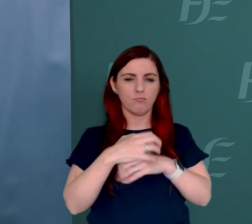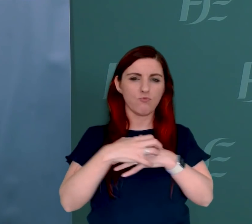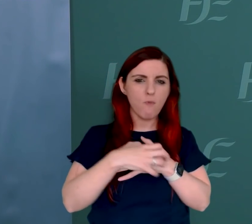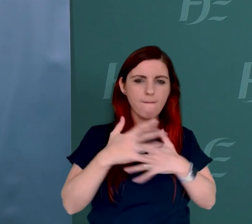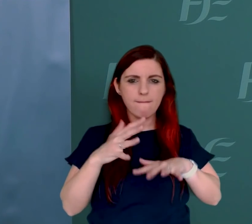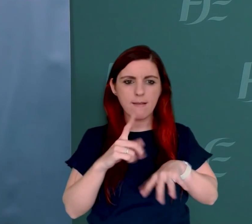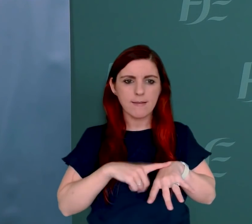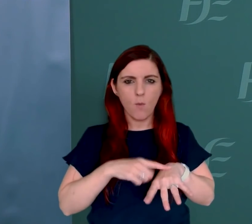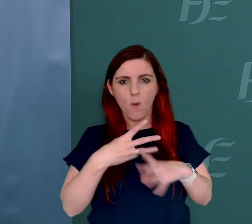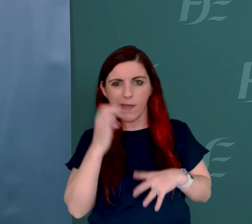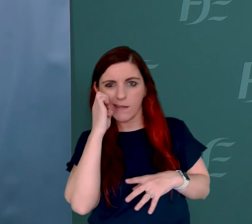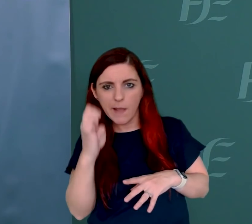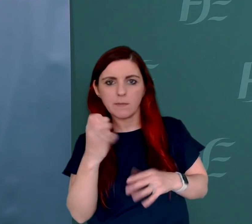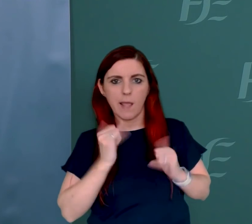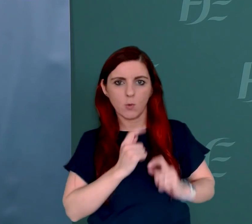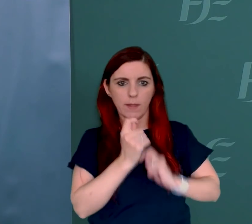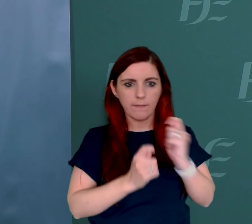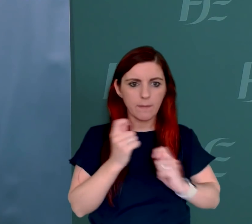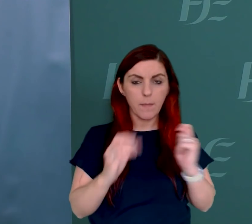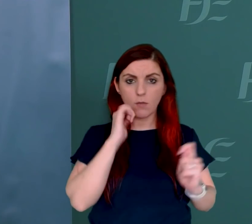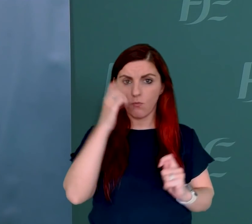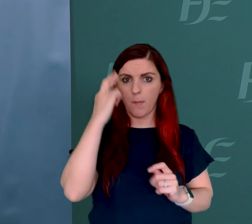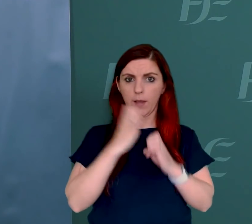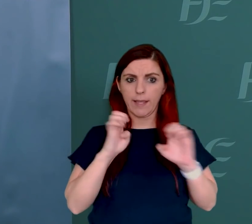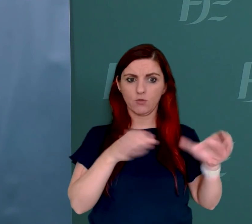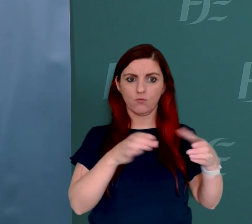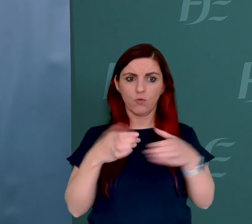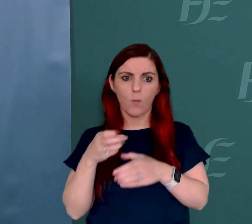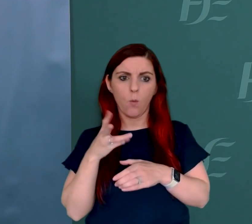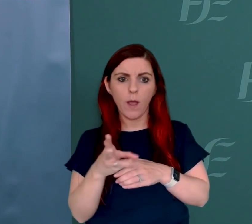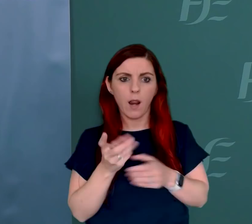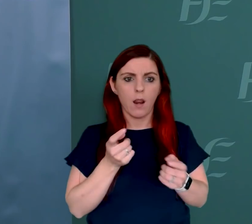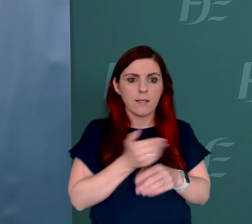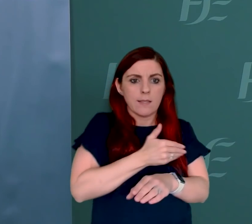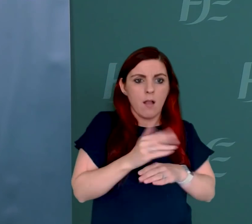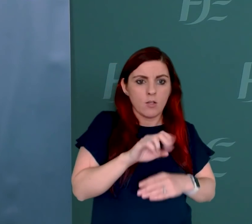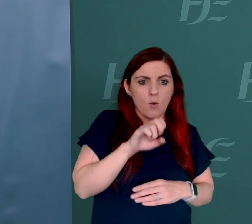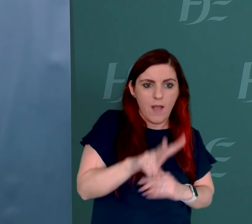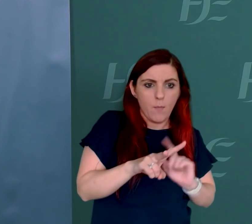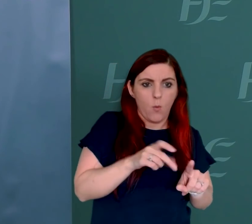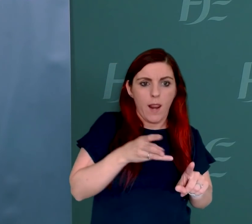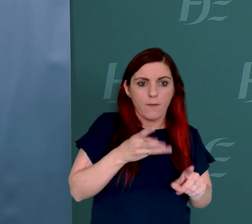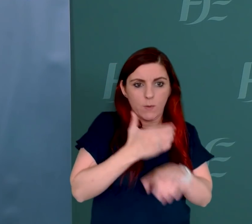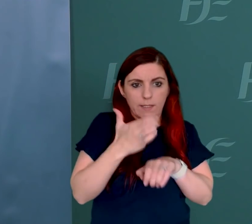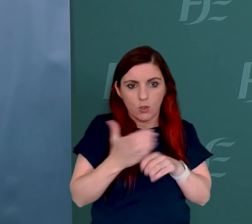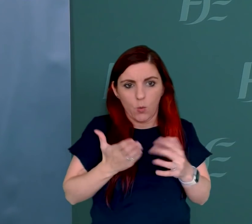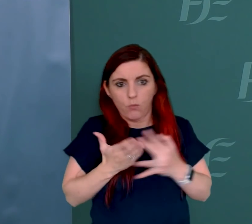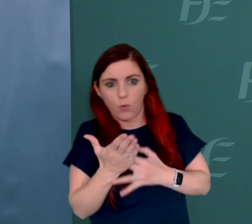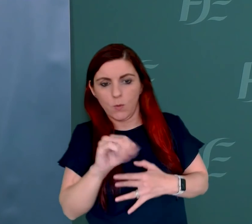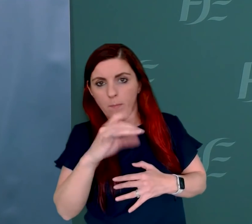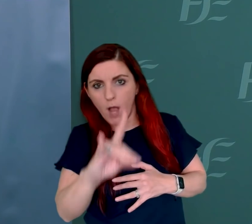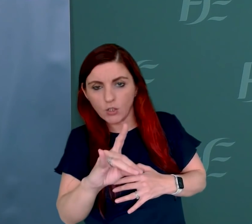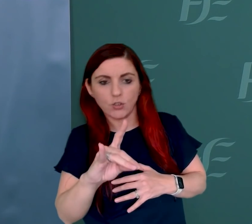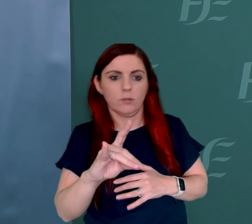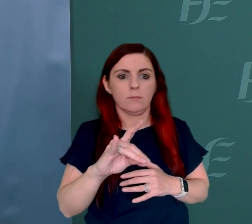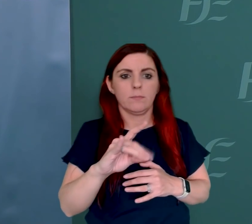in terms of the approximate timelines for dealing with the substantial numbers, bearing in mind that every group will run from, if it commences in November, it